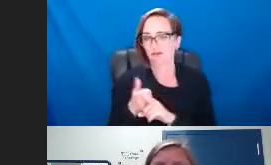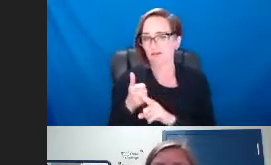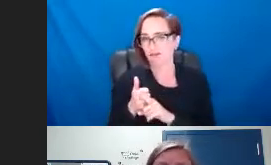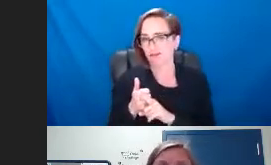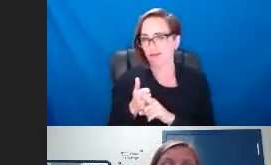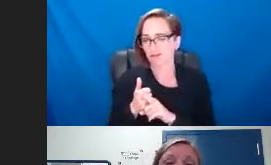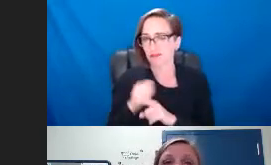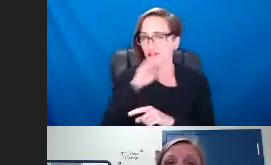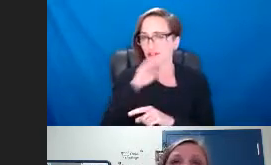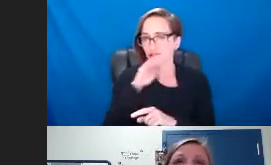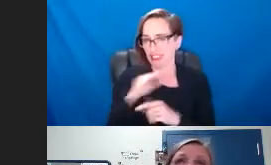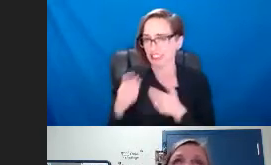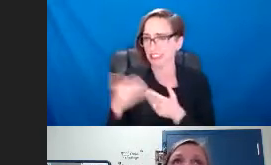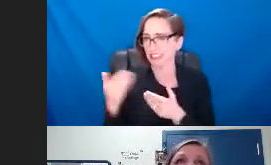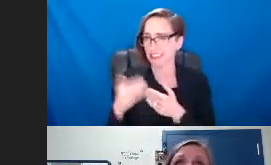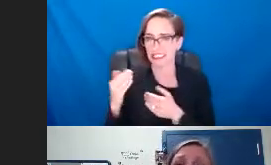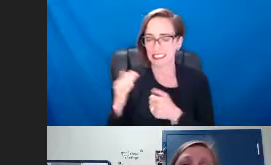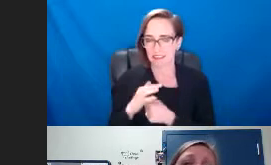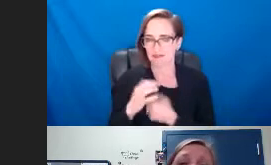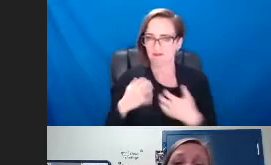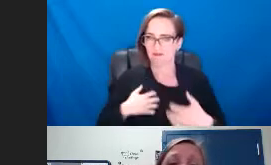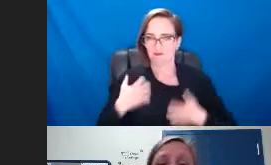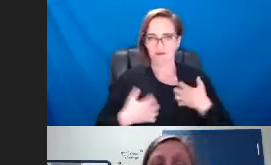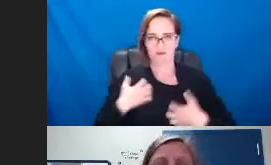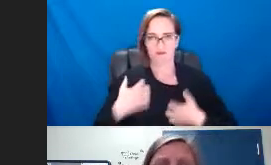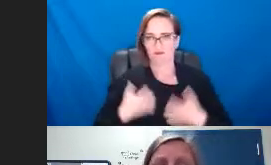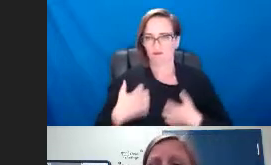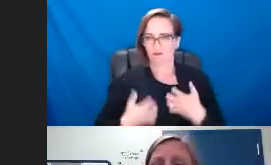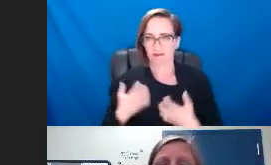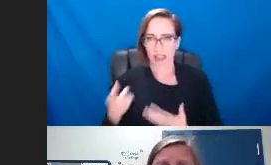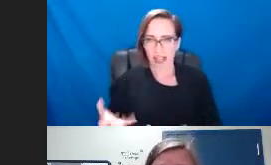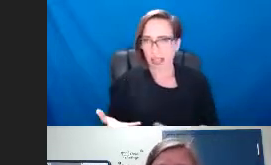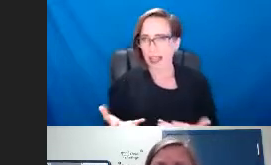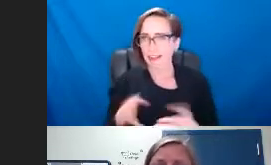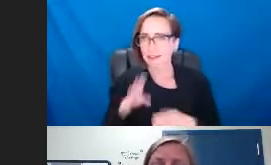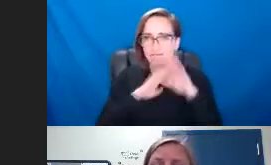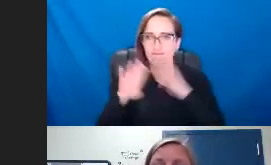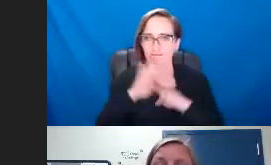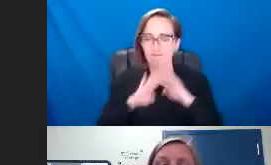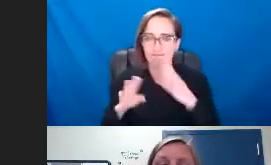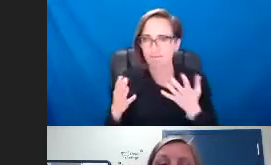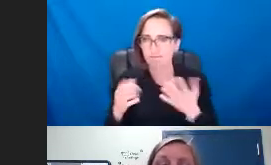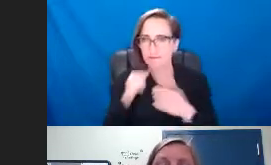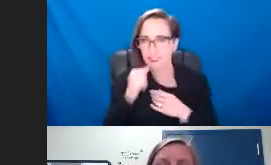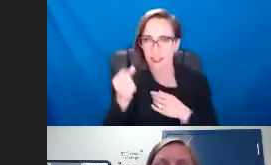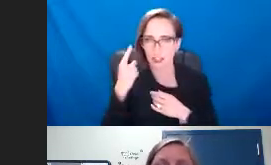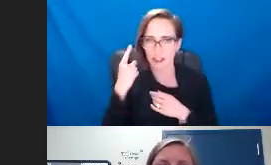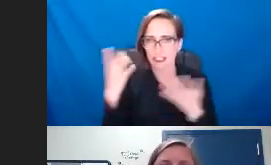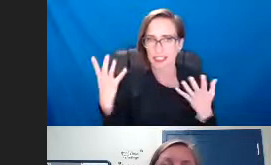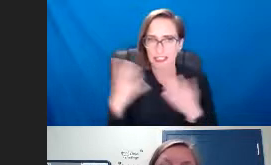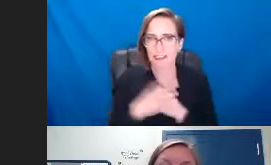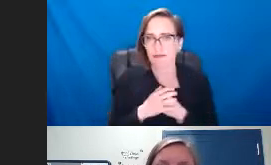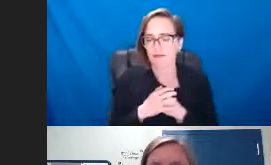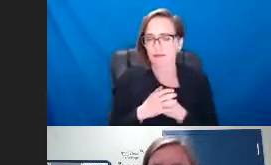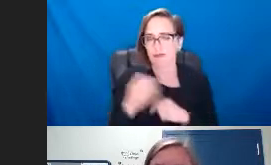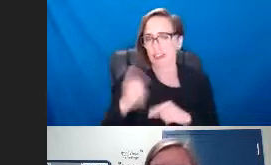frustrated because the individual's needs aren't being met. The communication is,